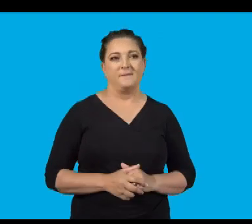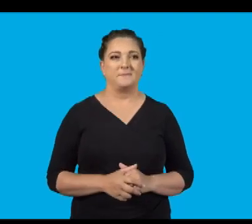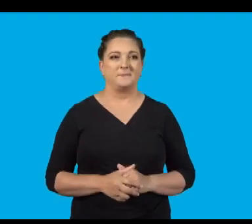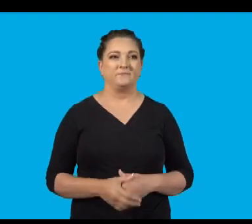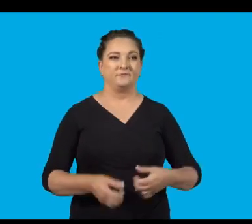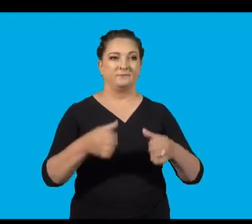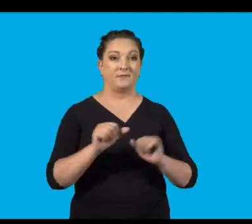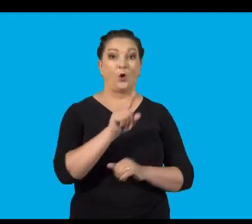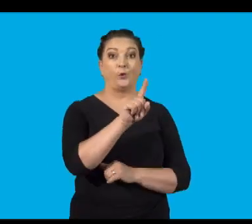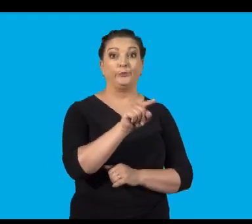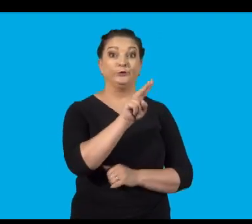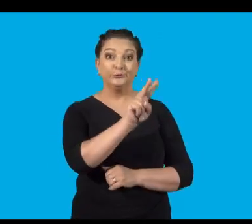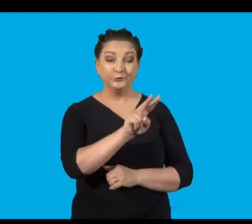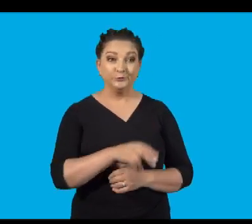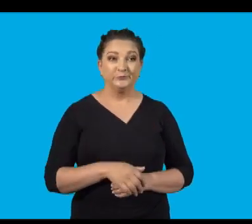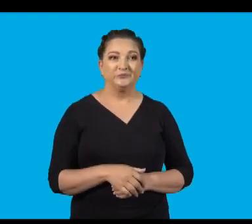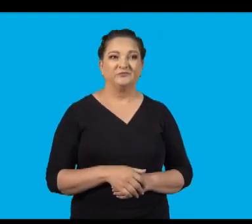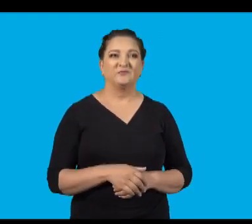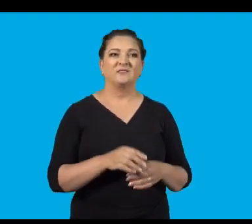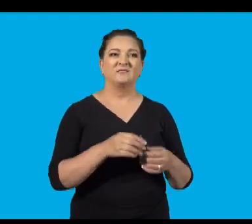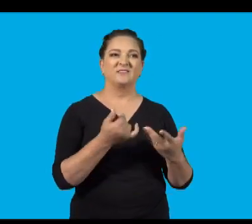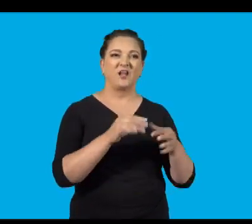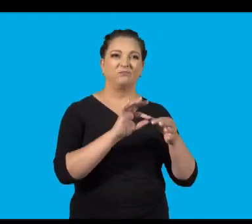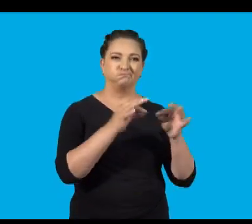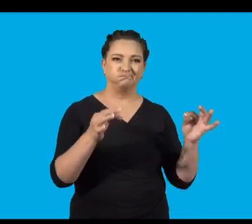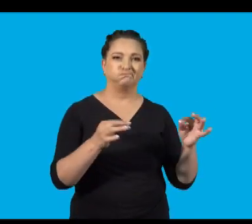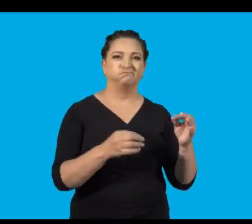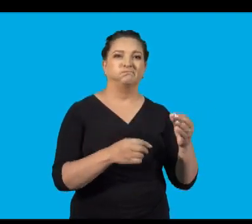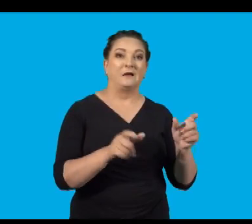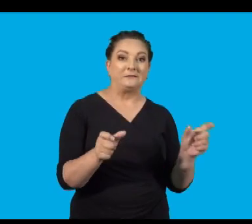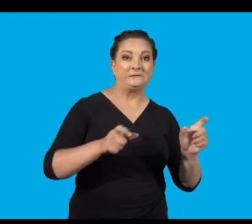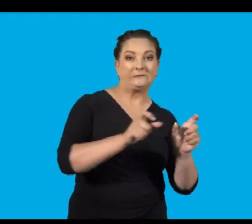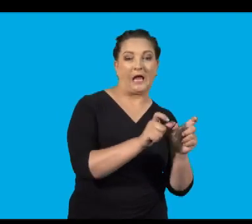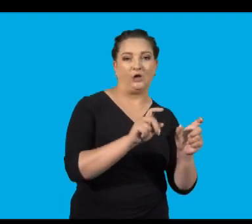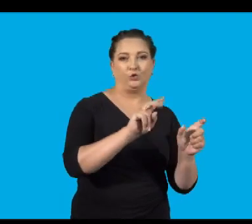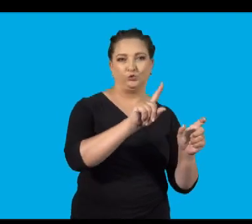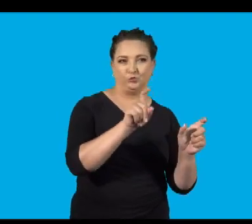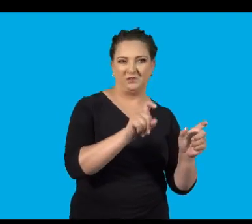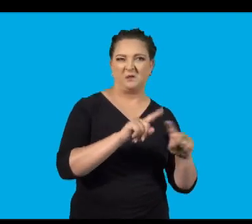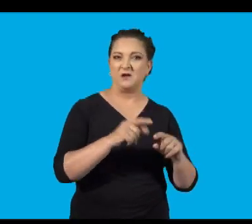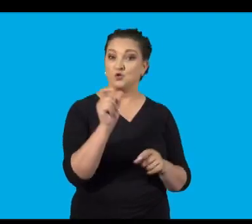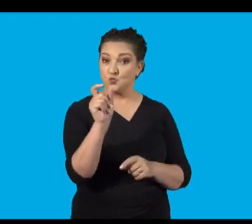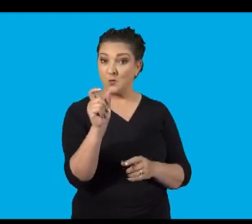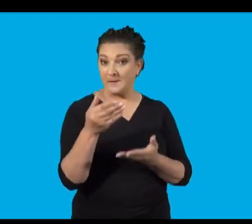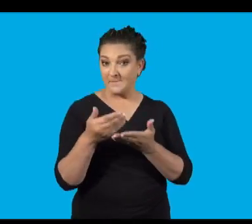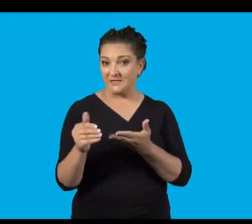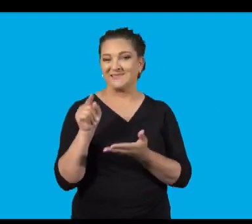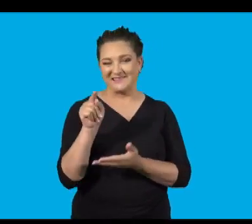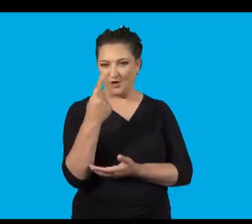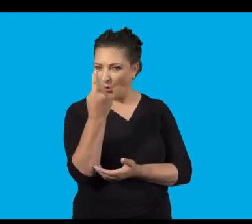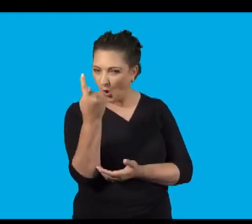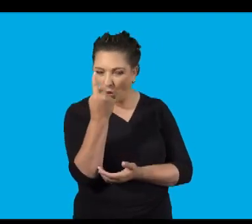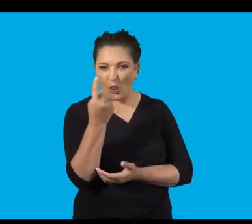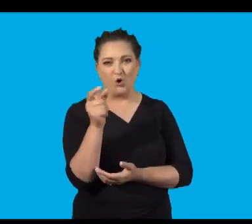Okay. In 1.2, complete the following tag question. Write only the missing words, all